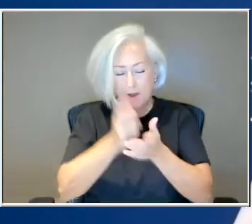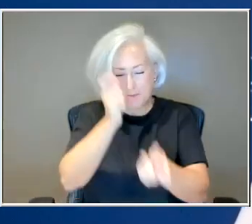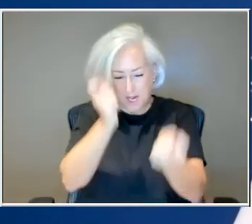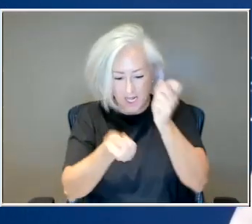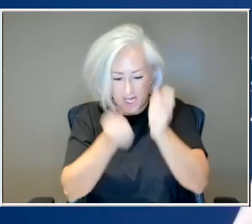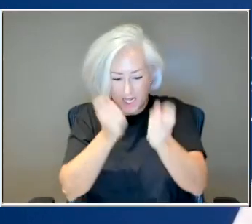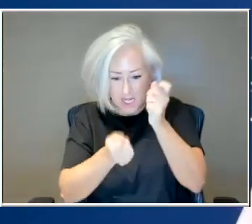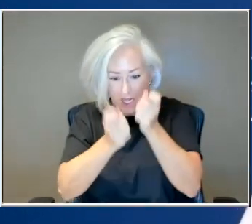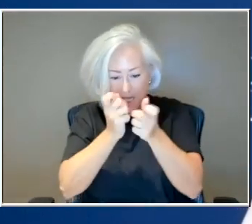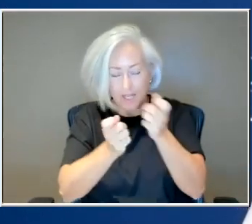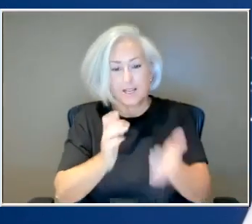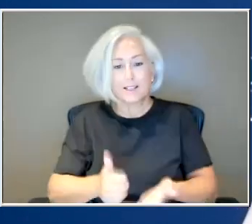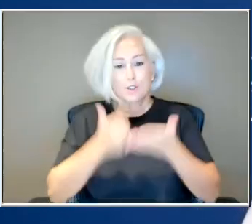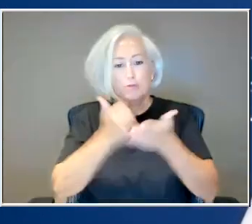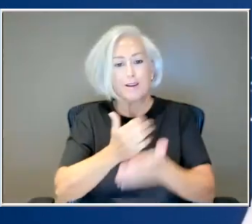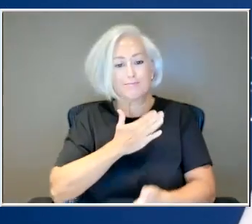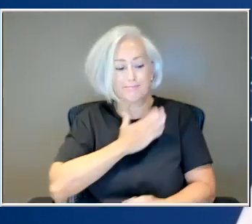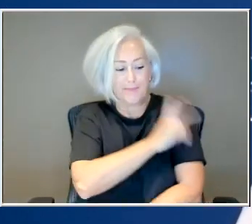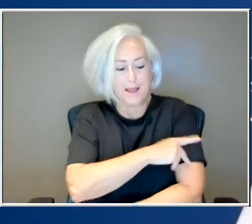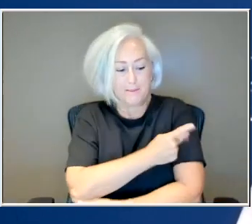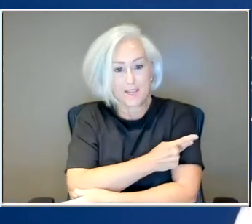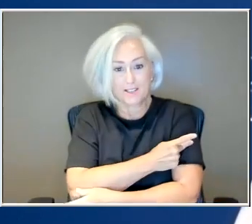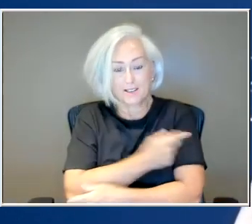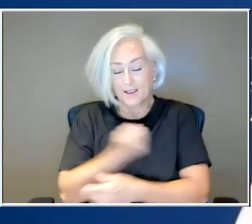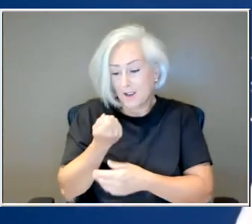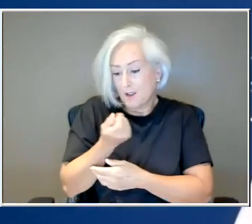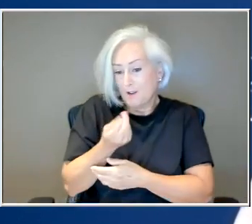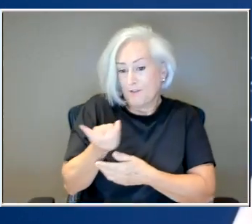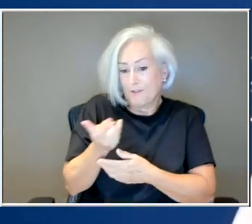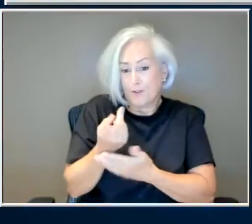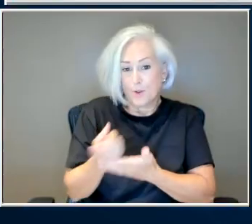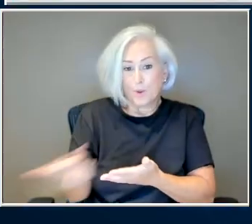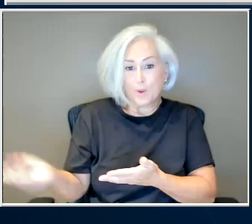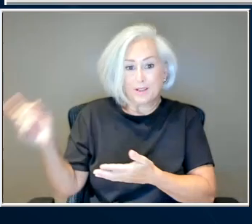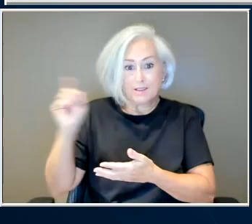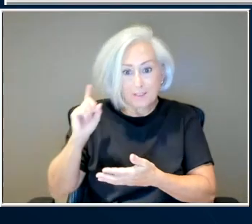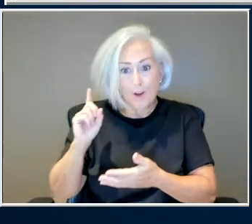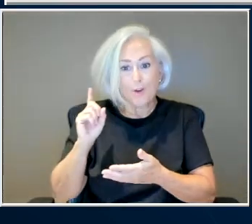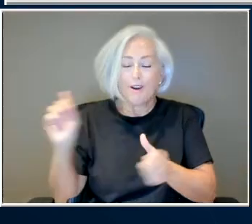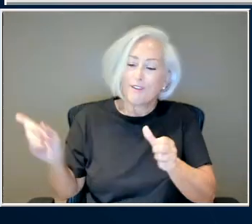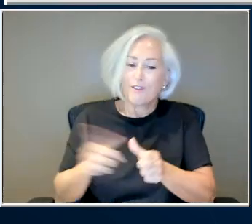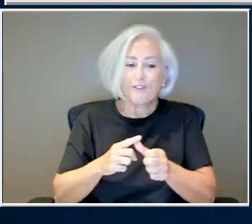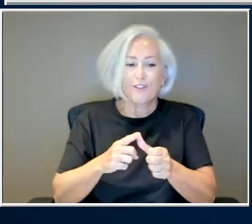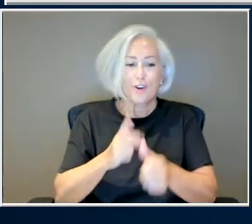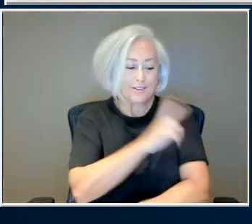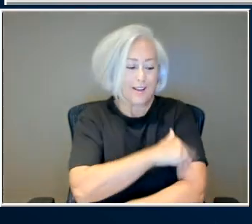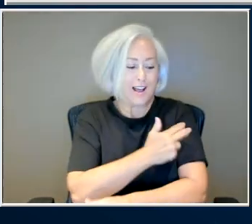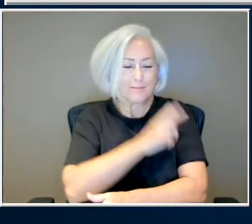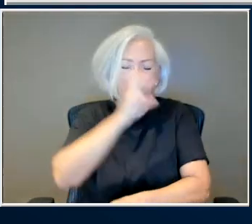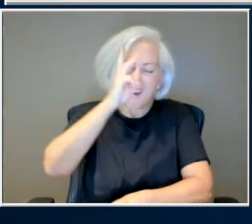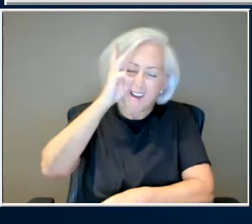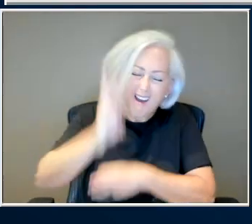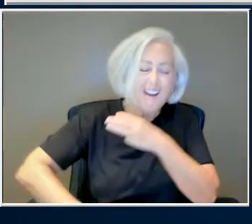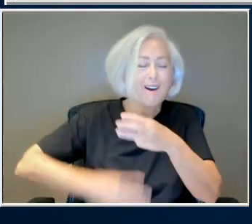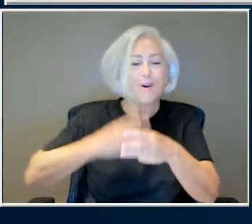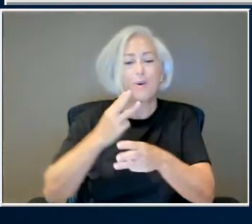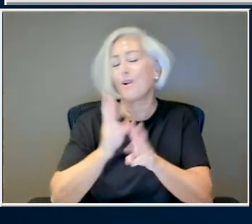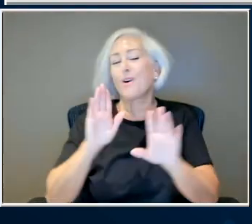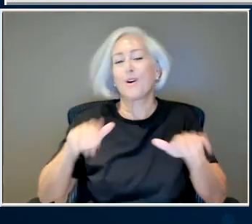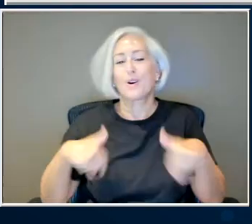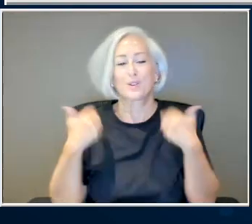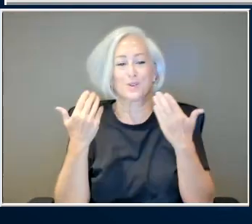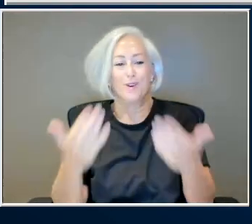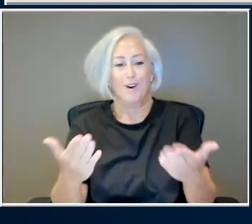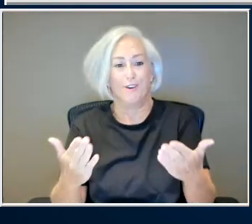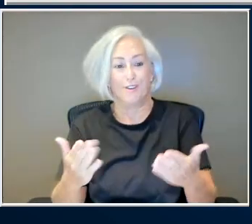ago, we became the first institution in the world to offer this to our patients. So we spoke with the first patient in the world to get